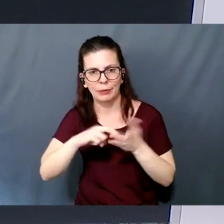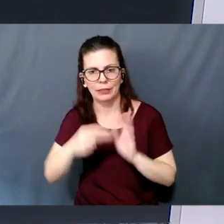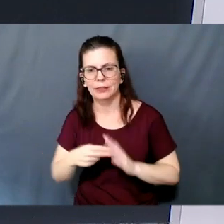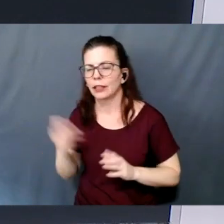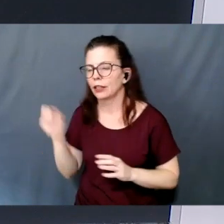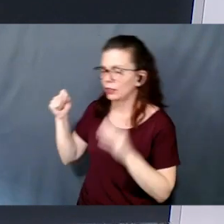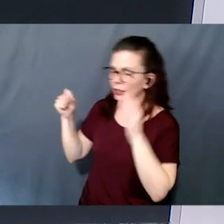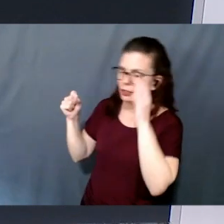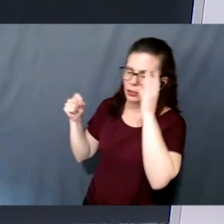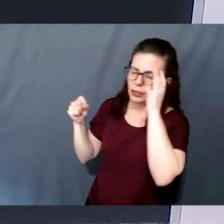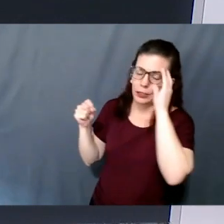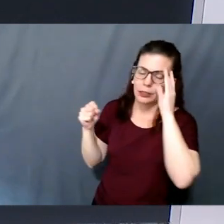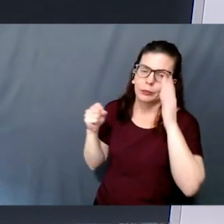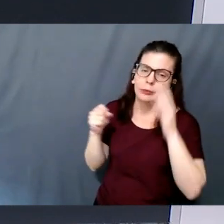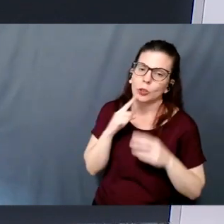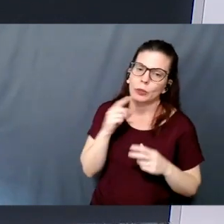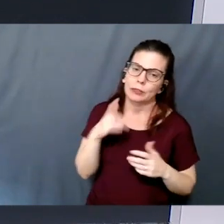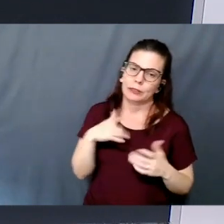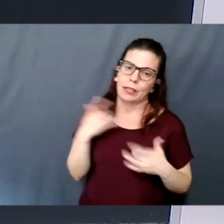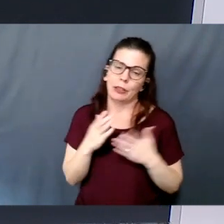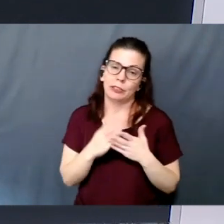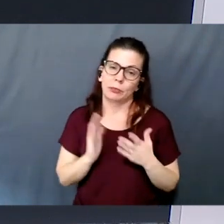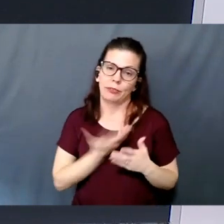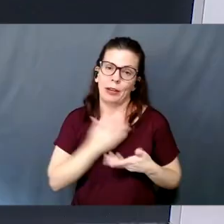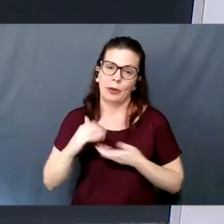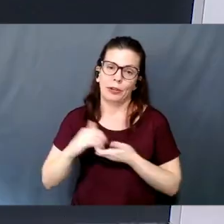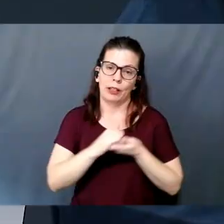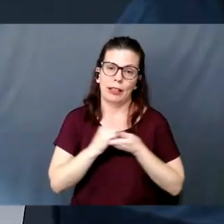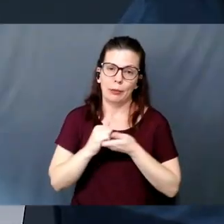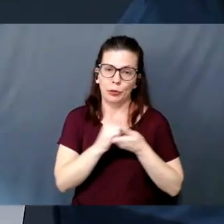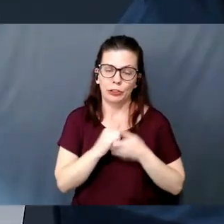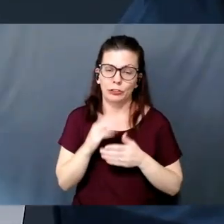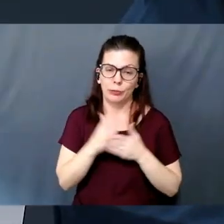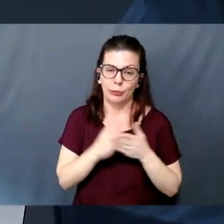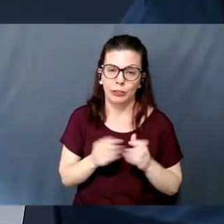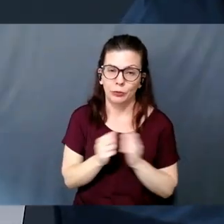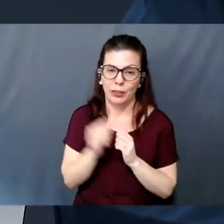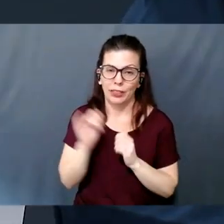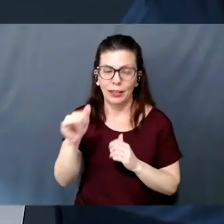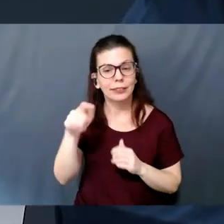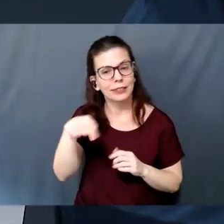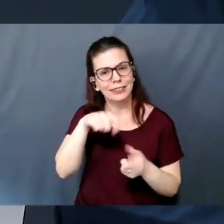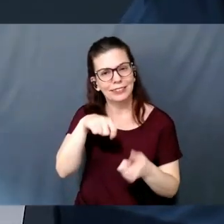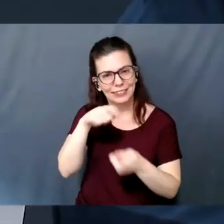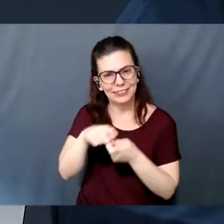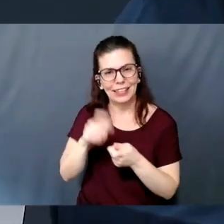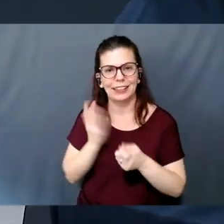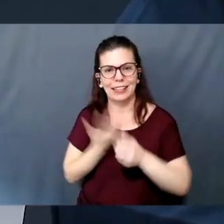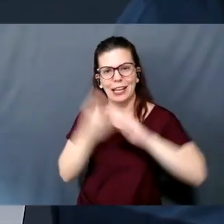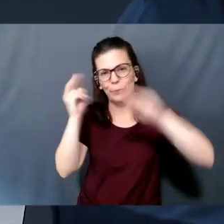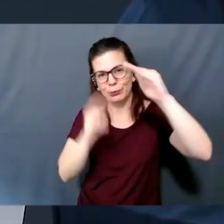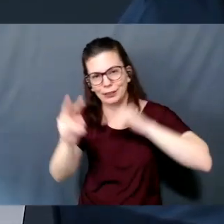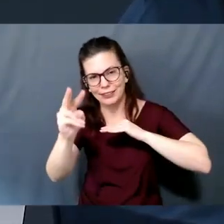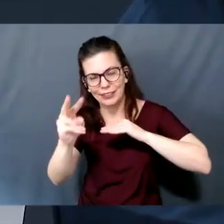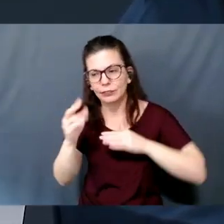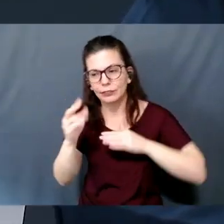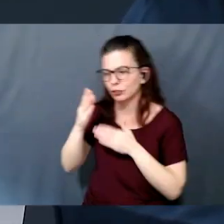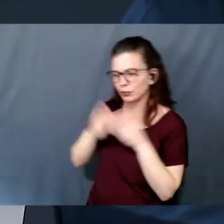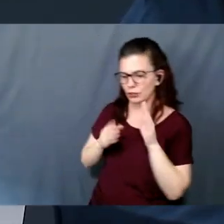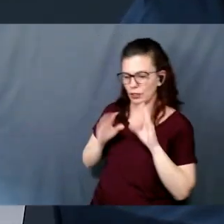our collaboration components around that because that's exactly what we see is for some of these organizations, they're going to